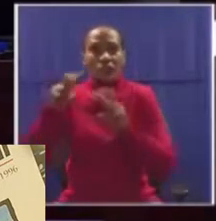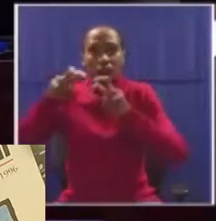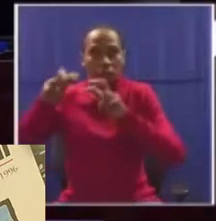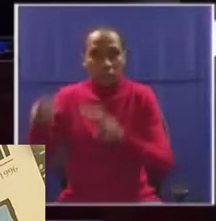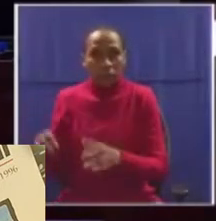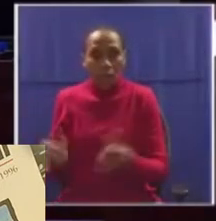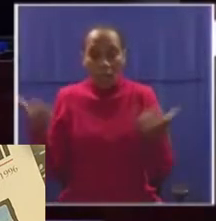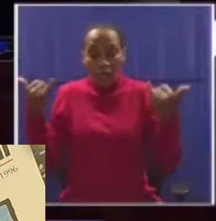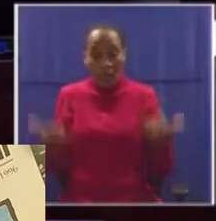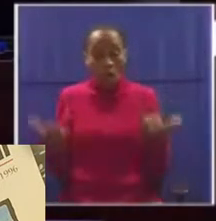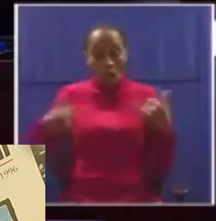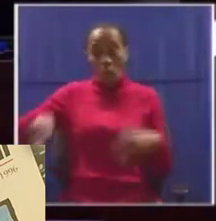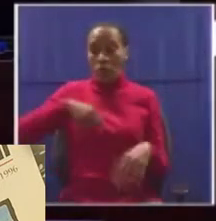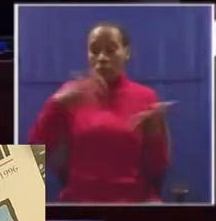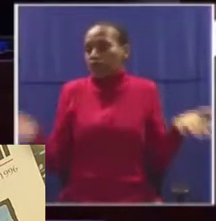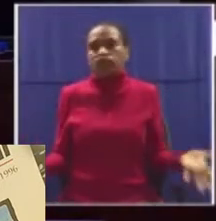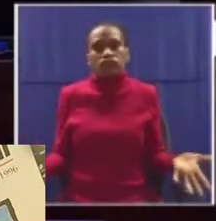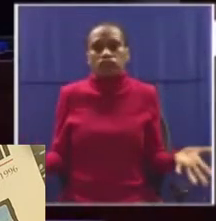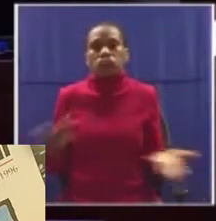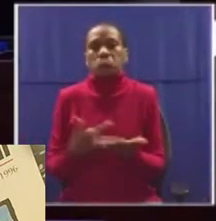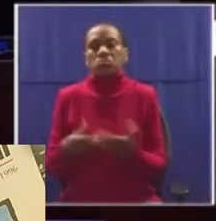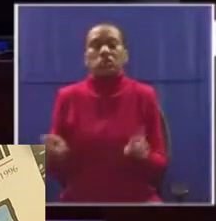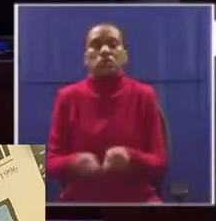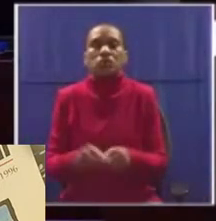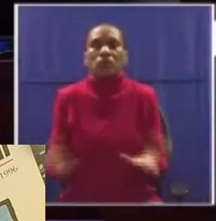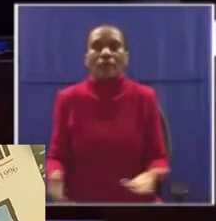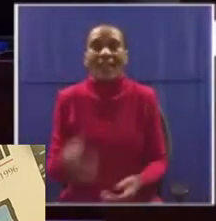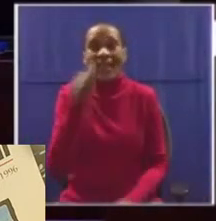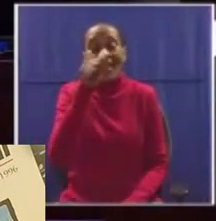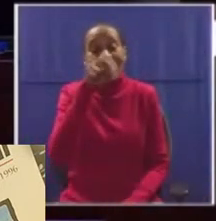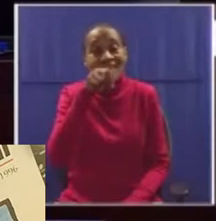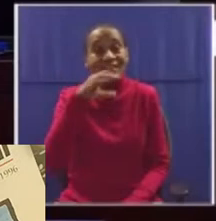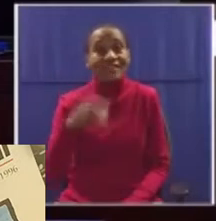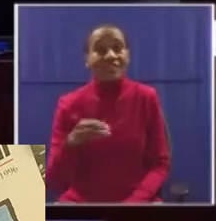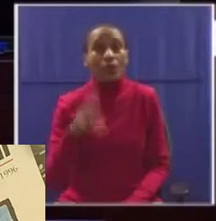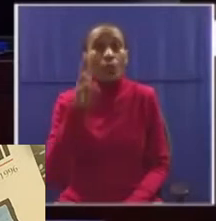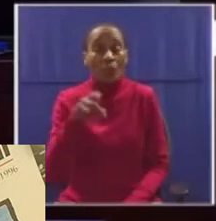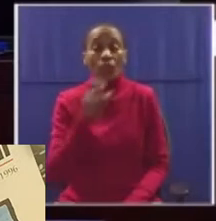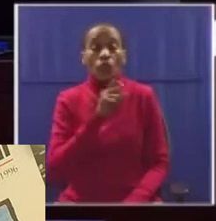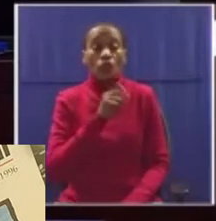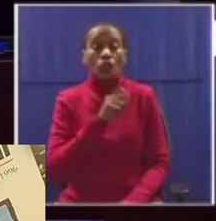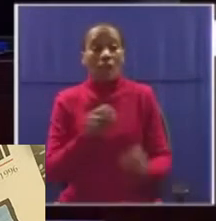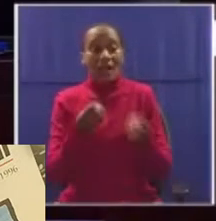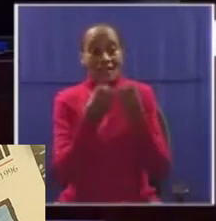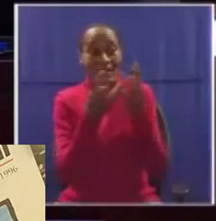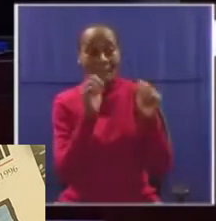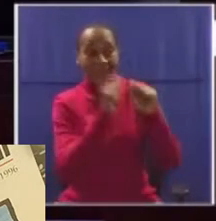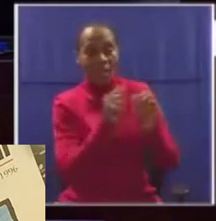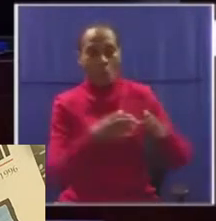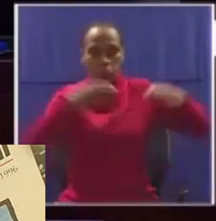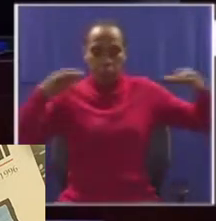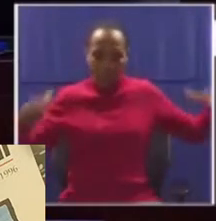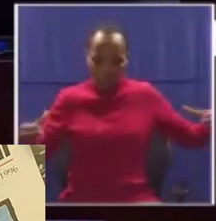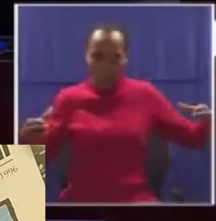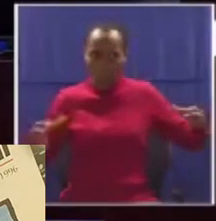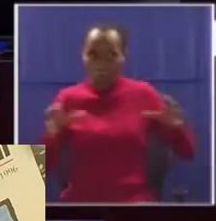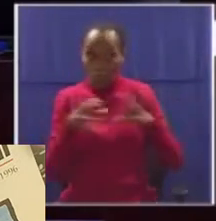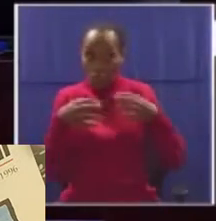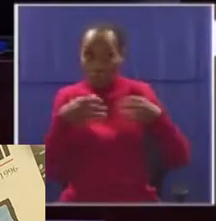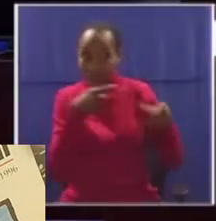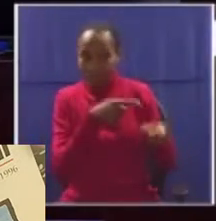and here we are the ANC will probably use the majority people not in the best interest of the